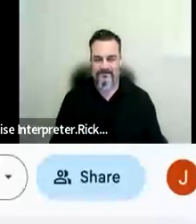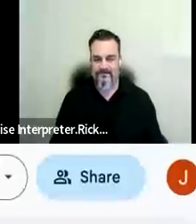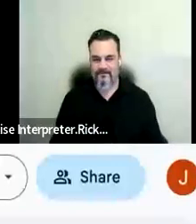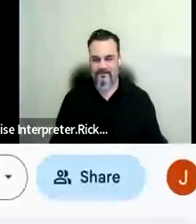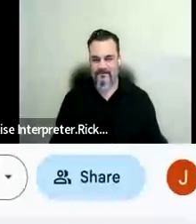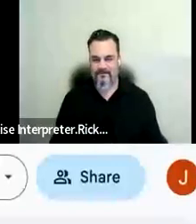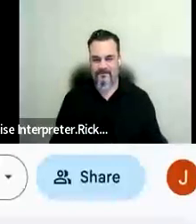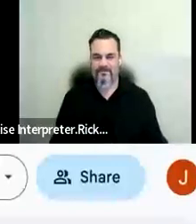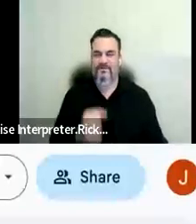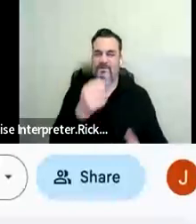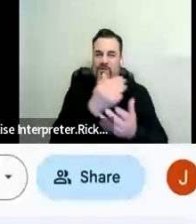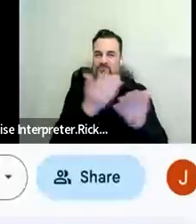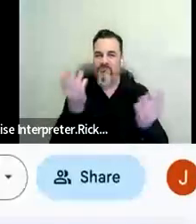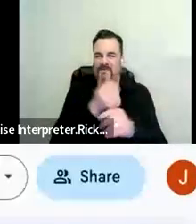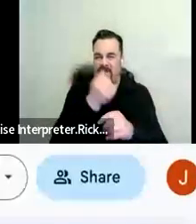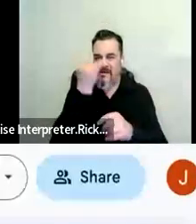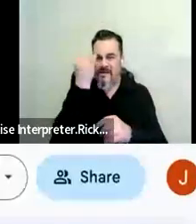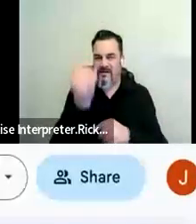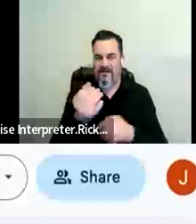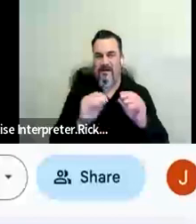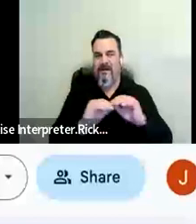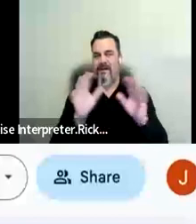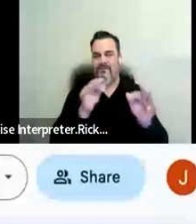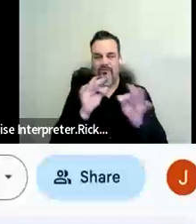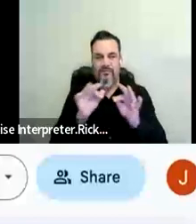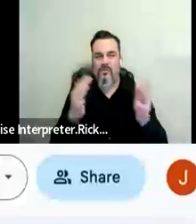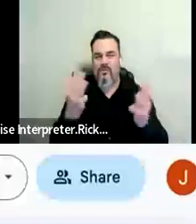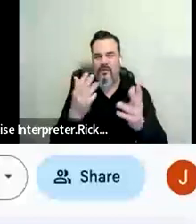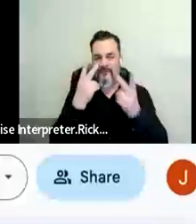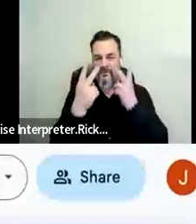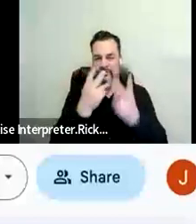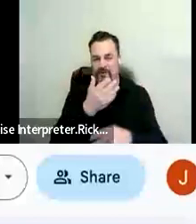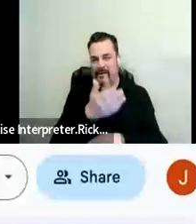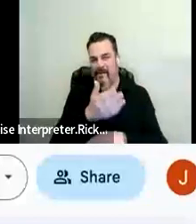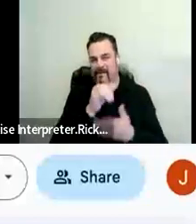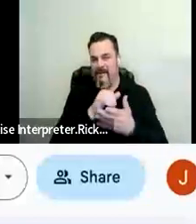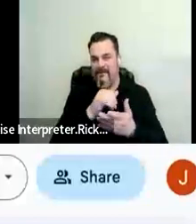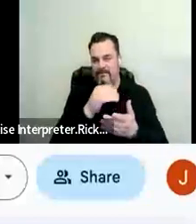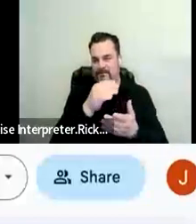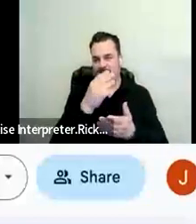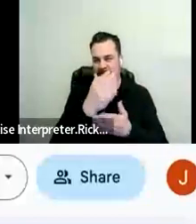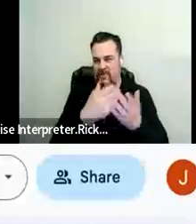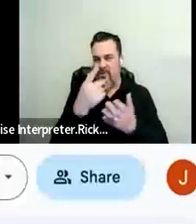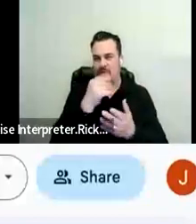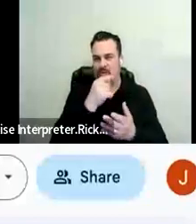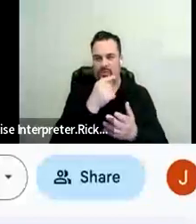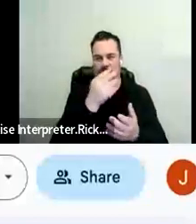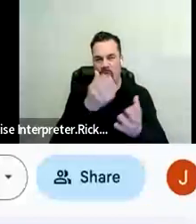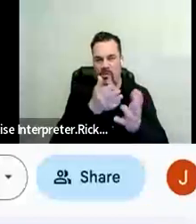So you get the idea, right? Is a clear description of just what is visually there, so that someone who's going through